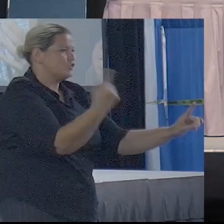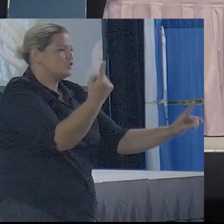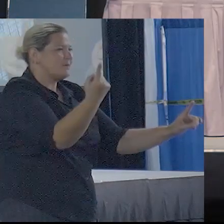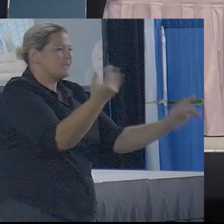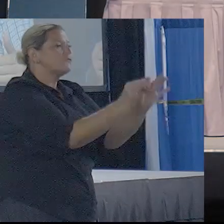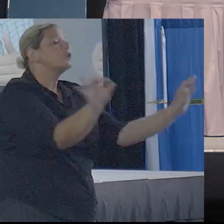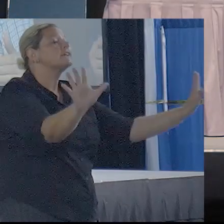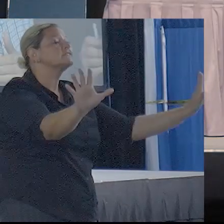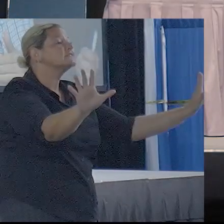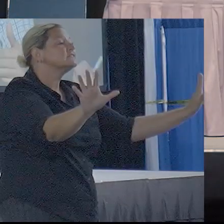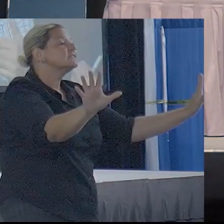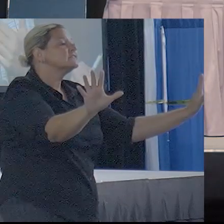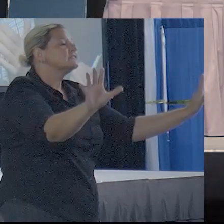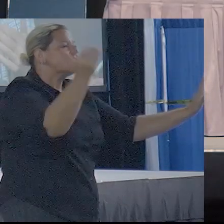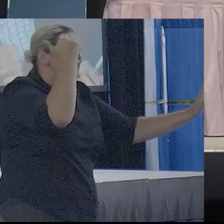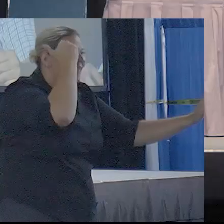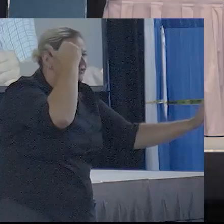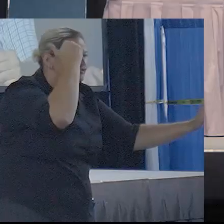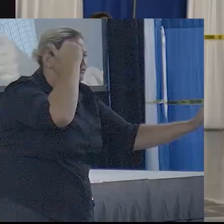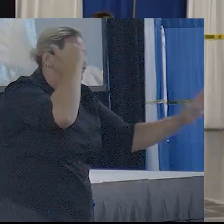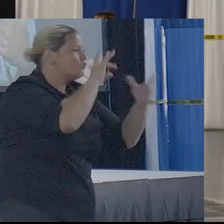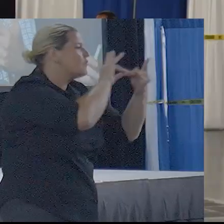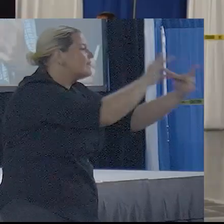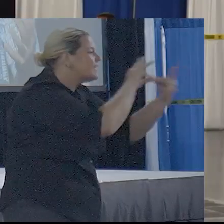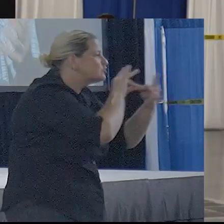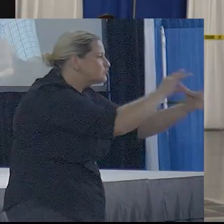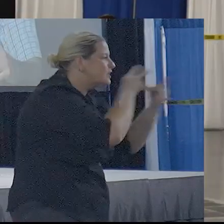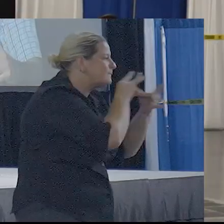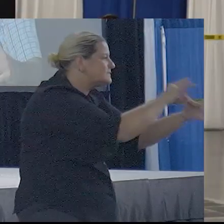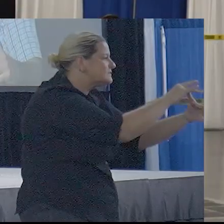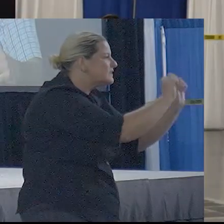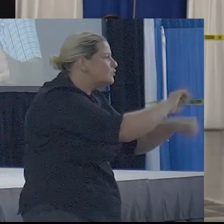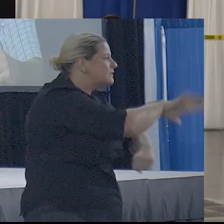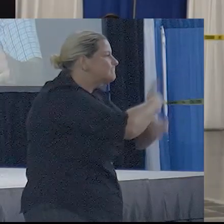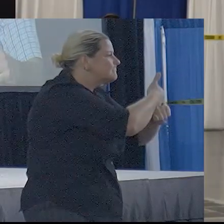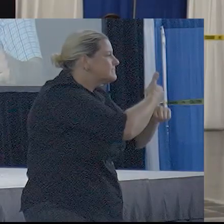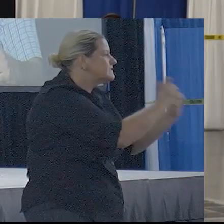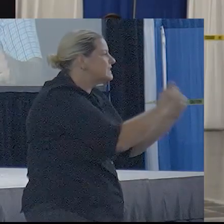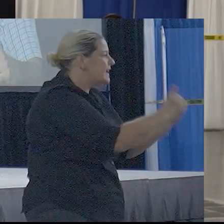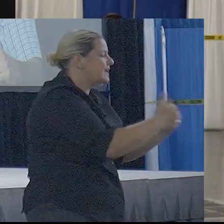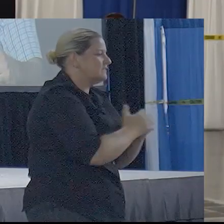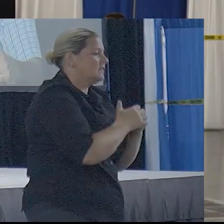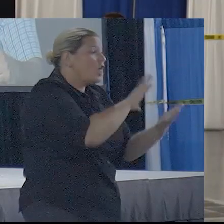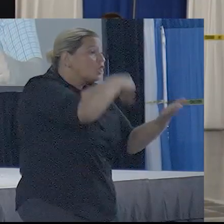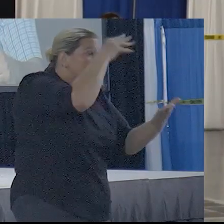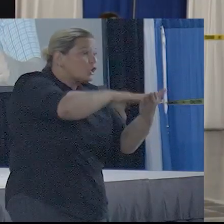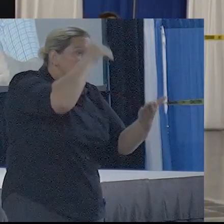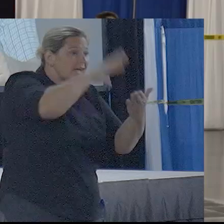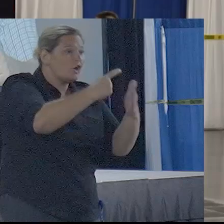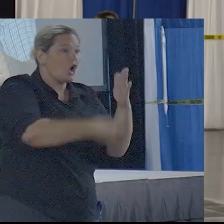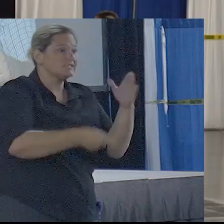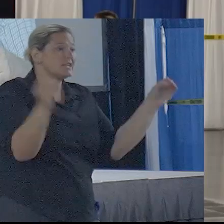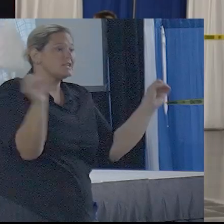and the relationships that you can form here today. Learning doesn't cost anything when it comes to helping you and your family get